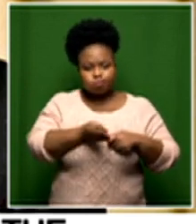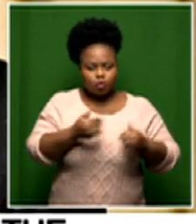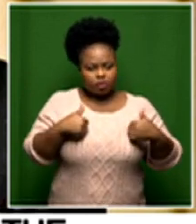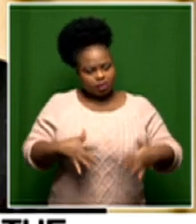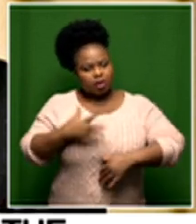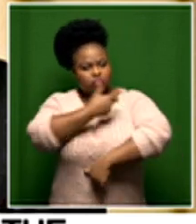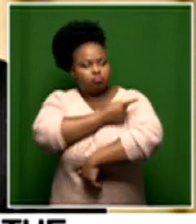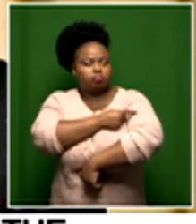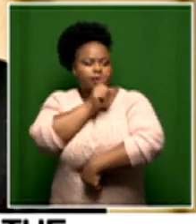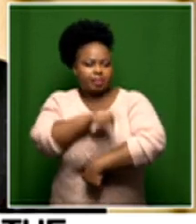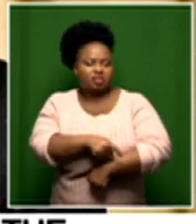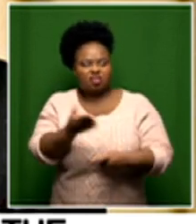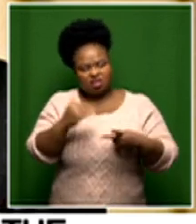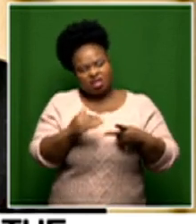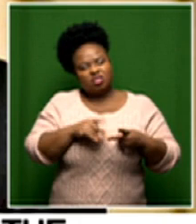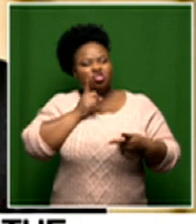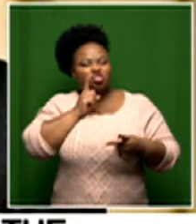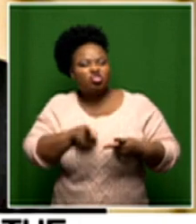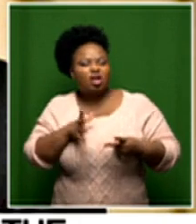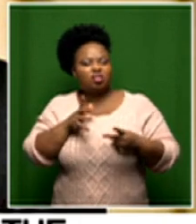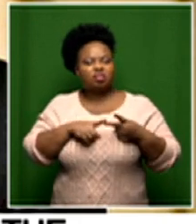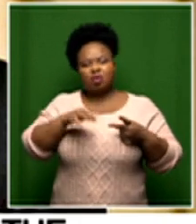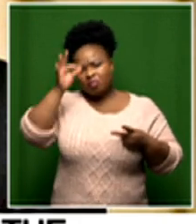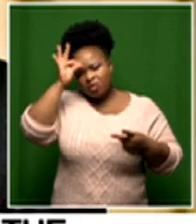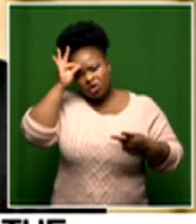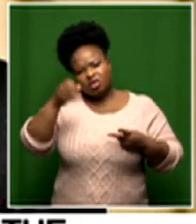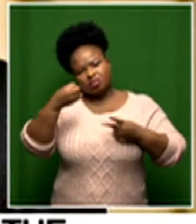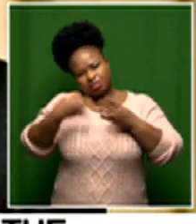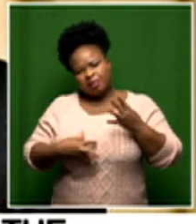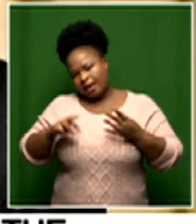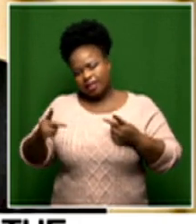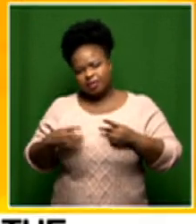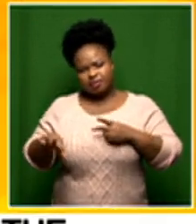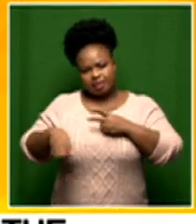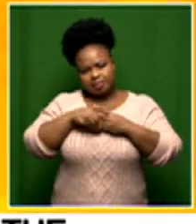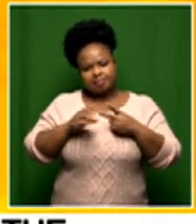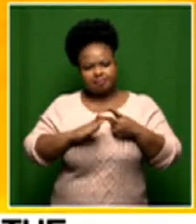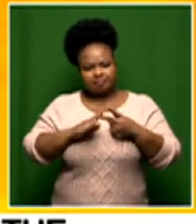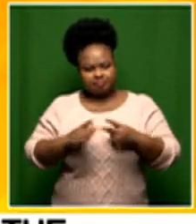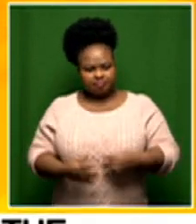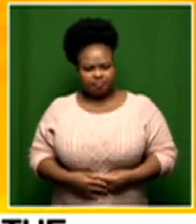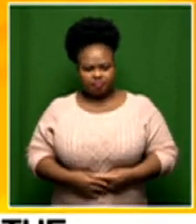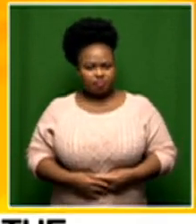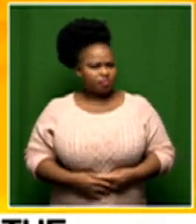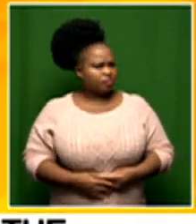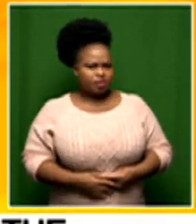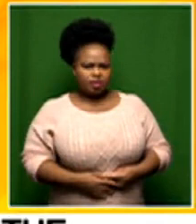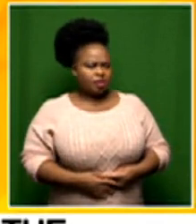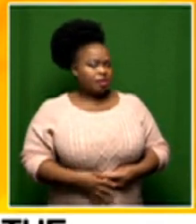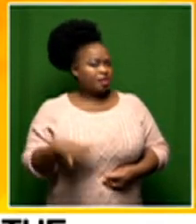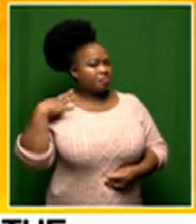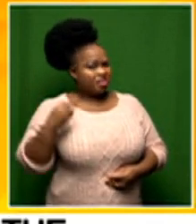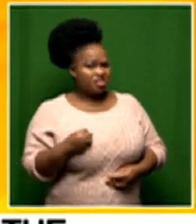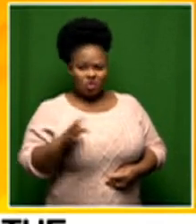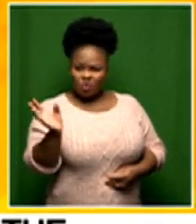And then, of course, the teachers, the police and others will all be coming soon after that. Minister, not quite everyone looking forward